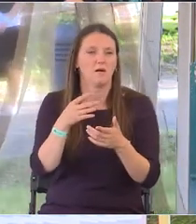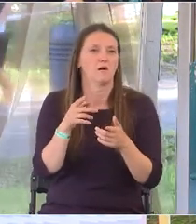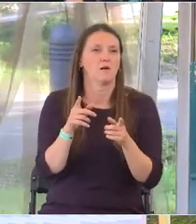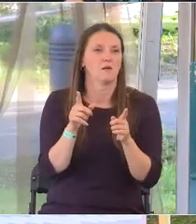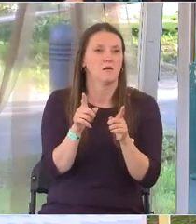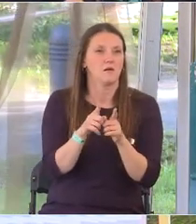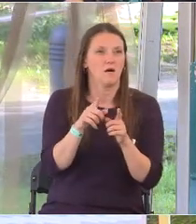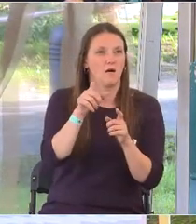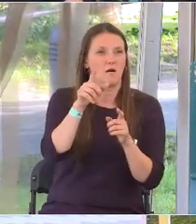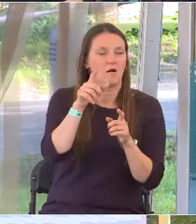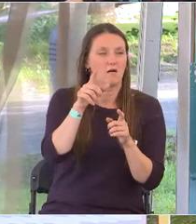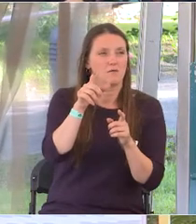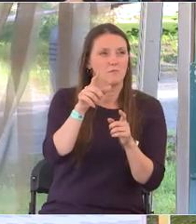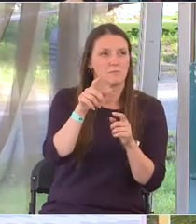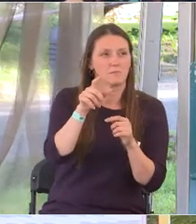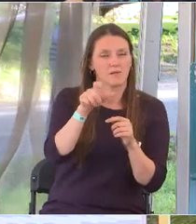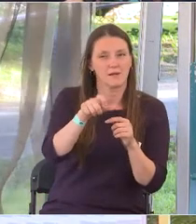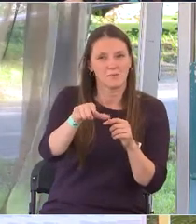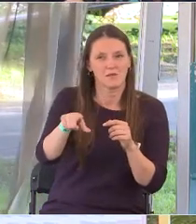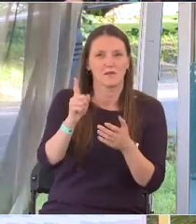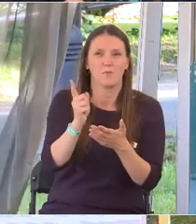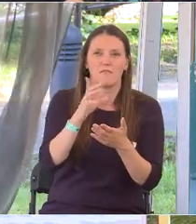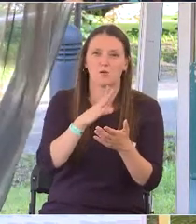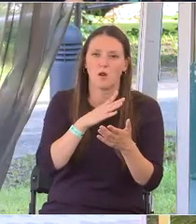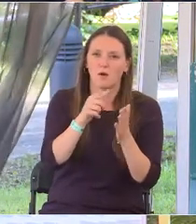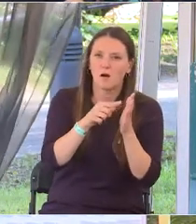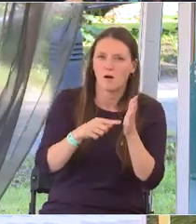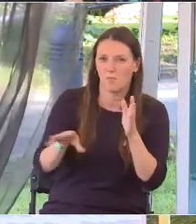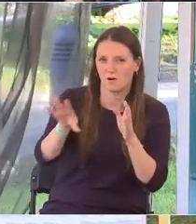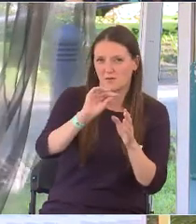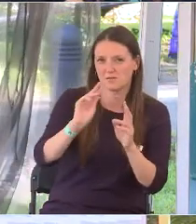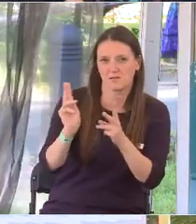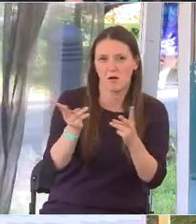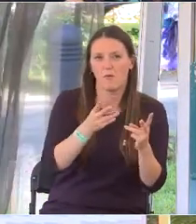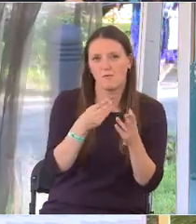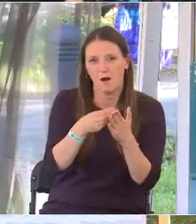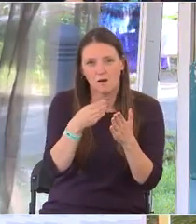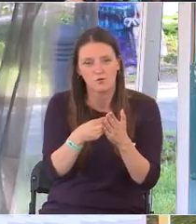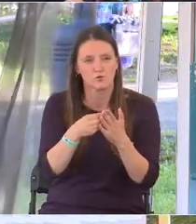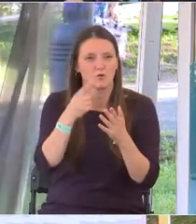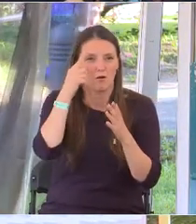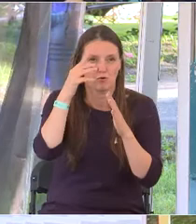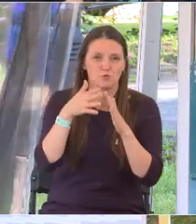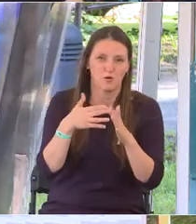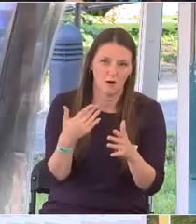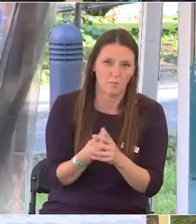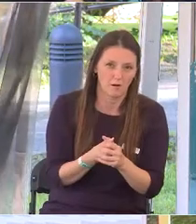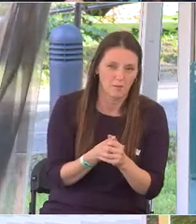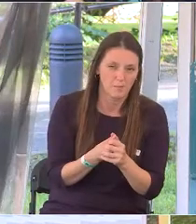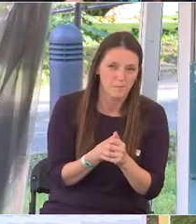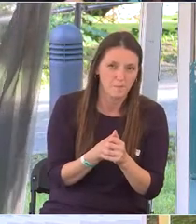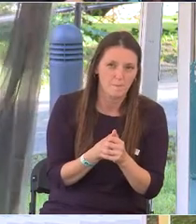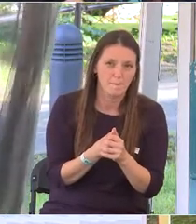shared cultural space and shared information space and shared values. So this is how it works. Okay, in other words, we can also say that it's some kind of a